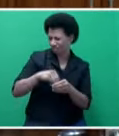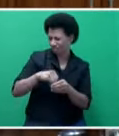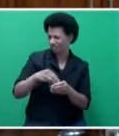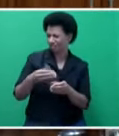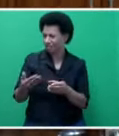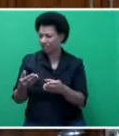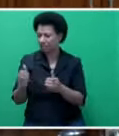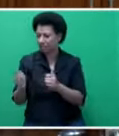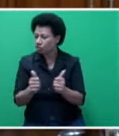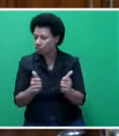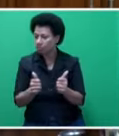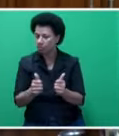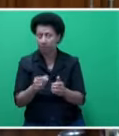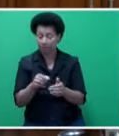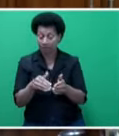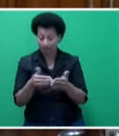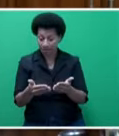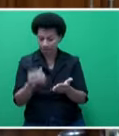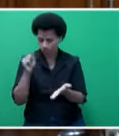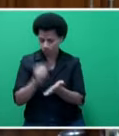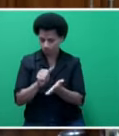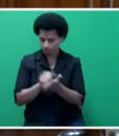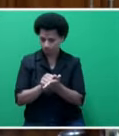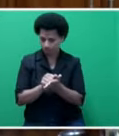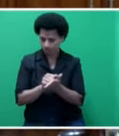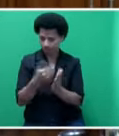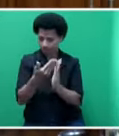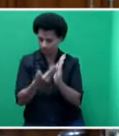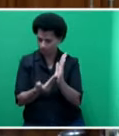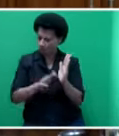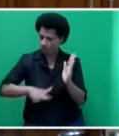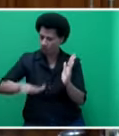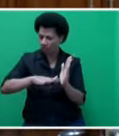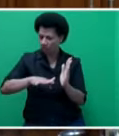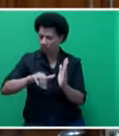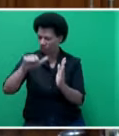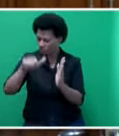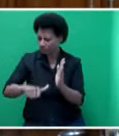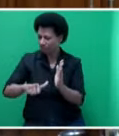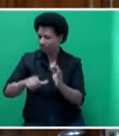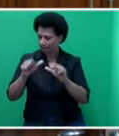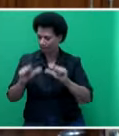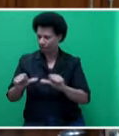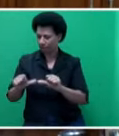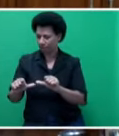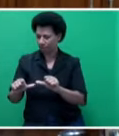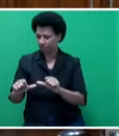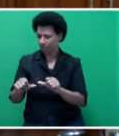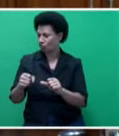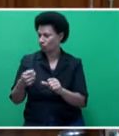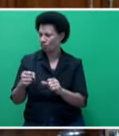So we had to completely ring fence it to ensure that everybody's rights are protected. There's nobody trying to, get a